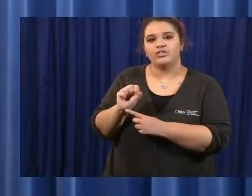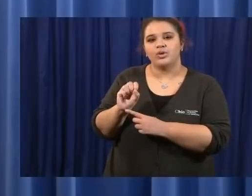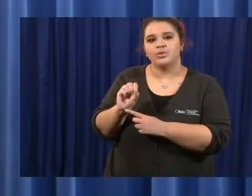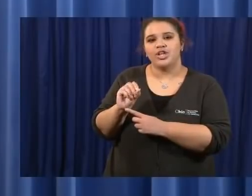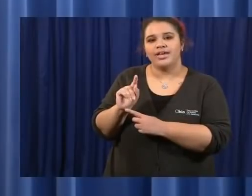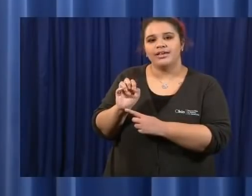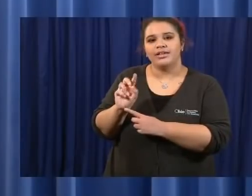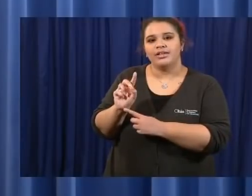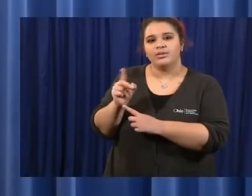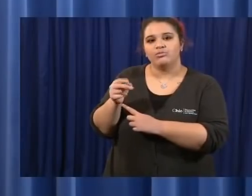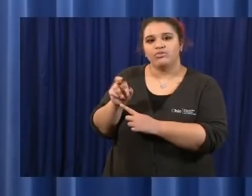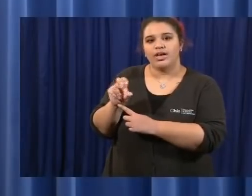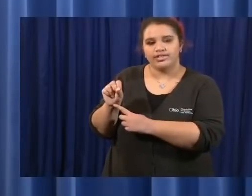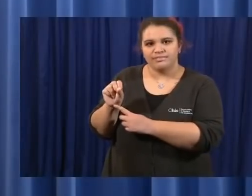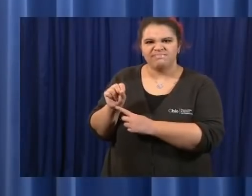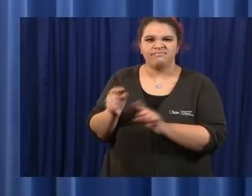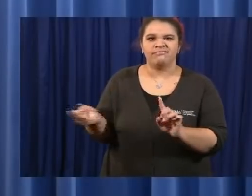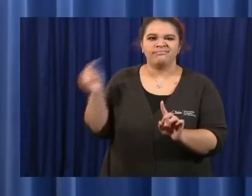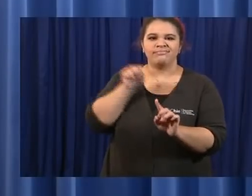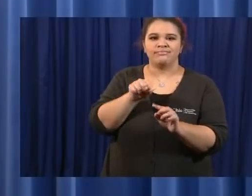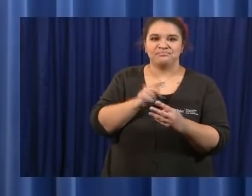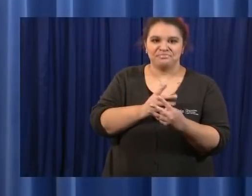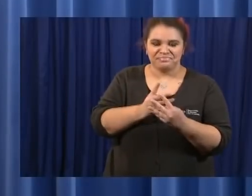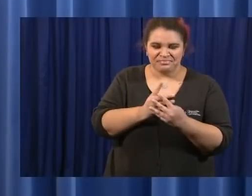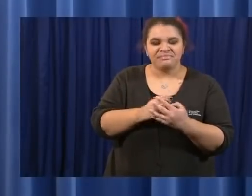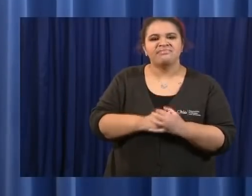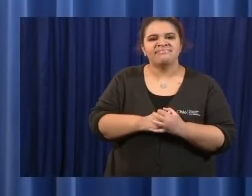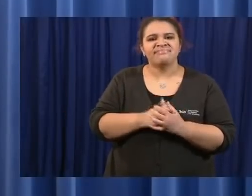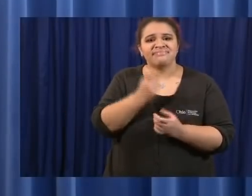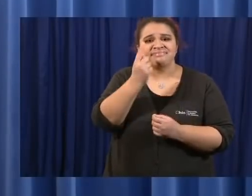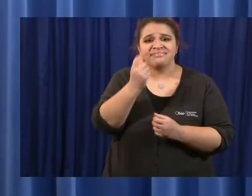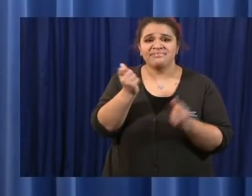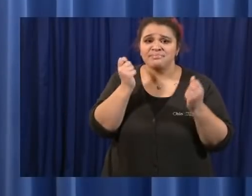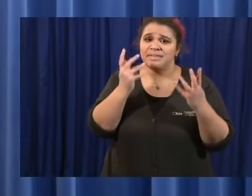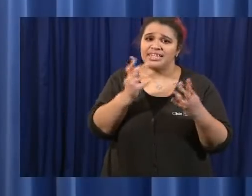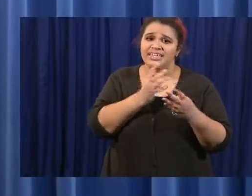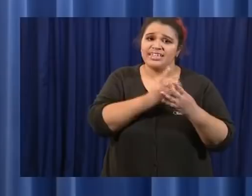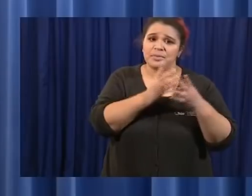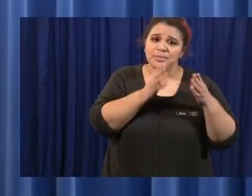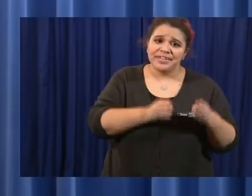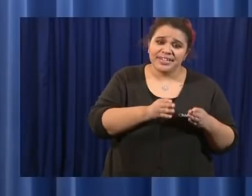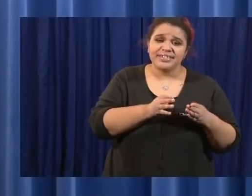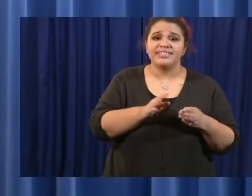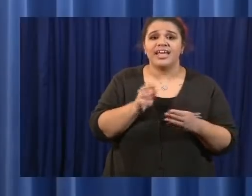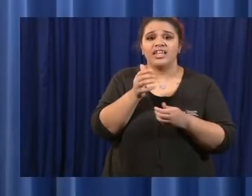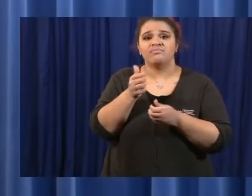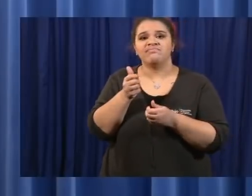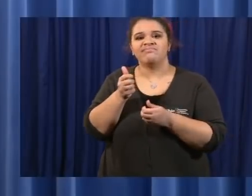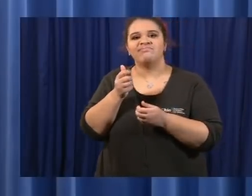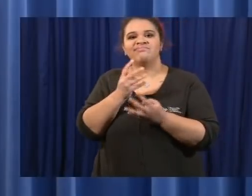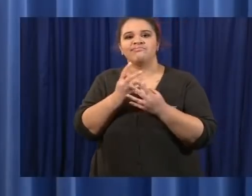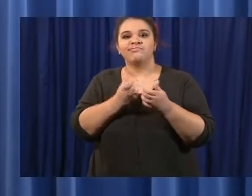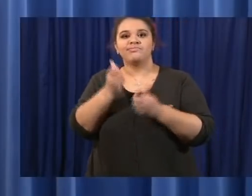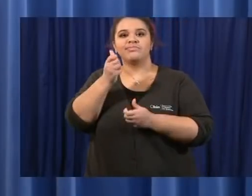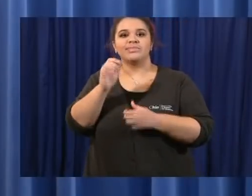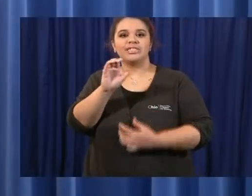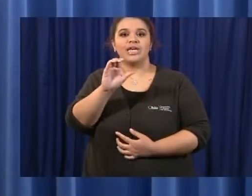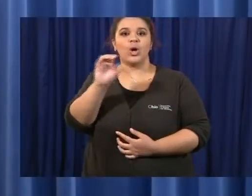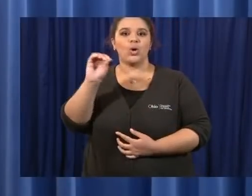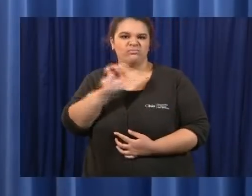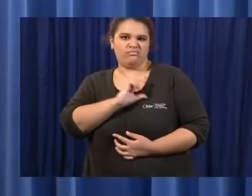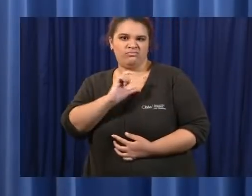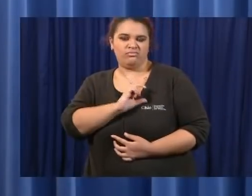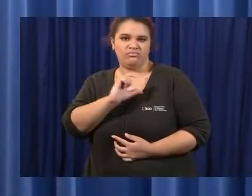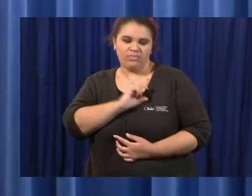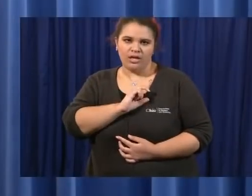inmates and COs as well who paint a different picture of the situation as it developed early on in